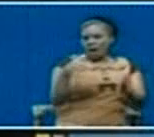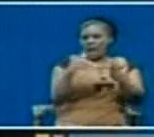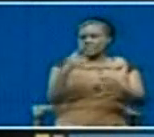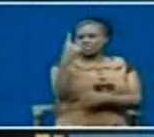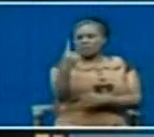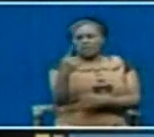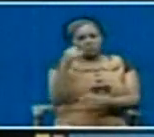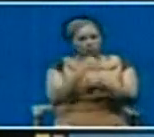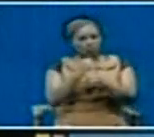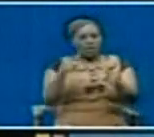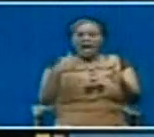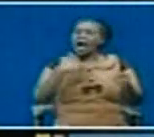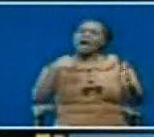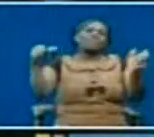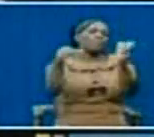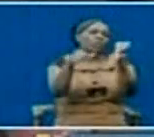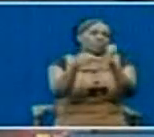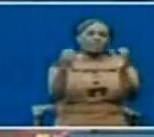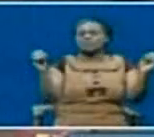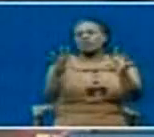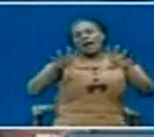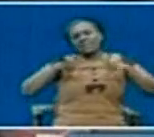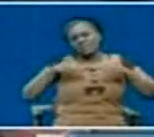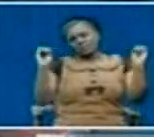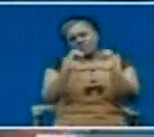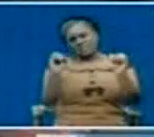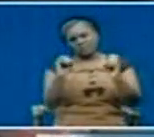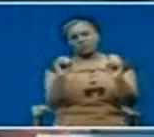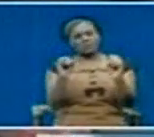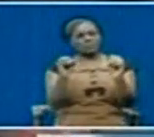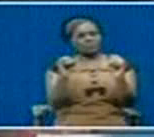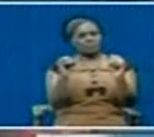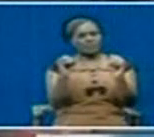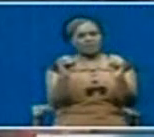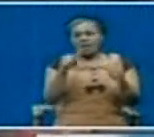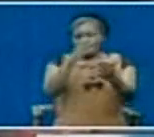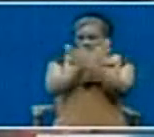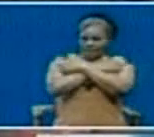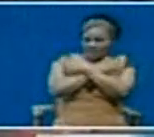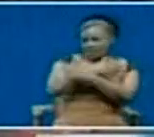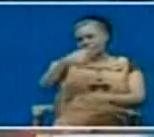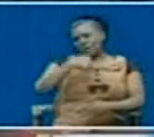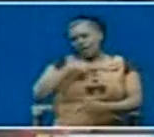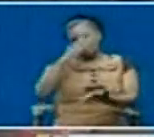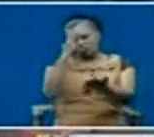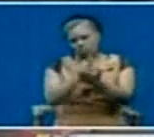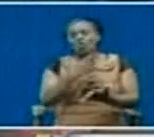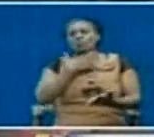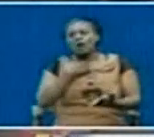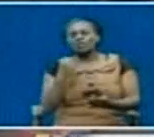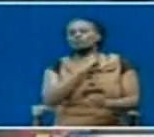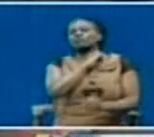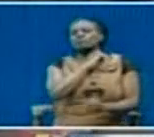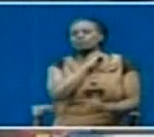don't do that. I have no problem. No, Jeff. He's the grand mullah. He can take you on. No. He's my friend. He wants to argue on